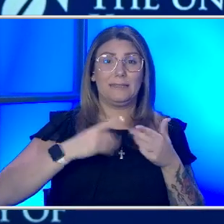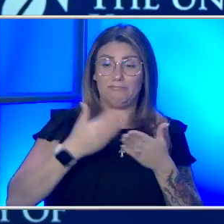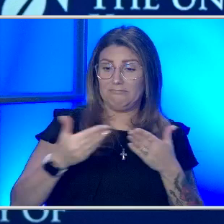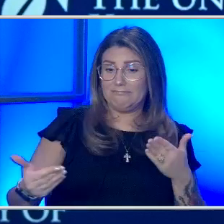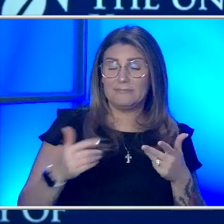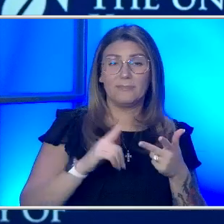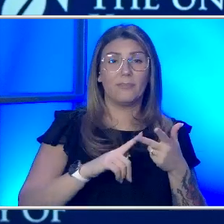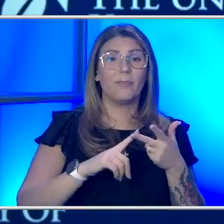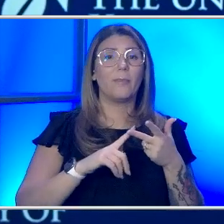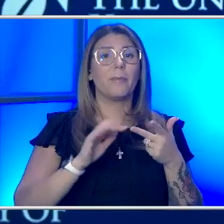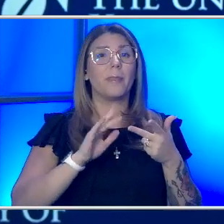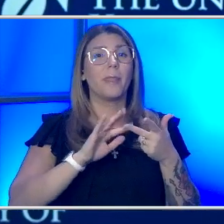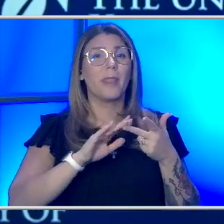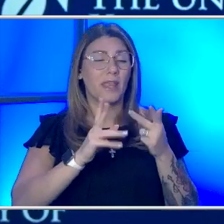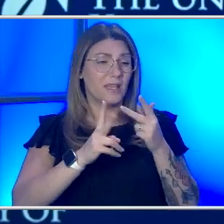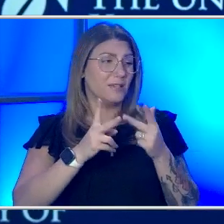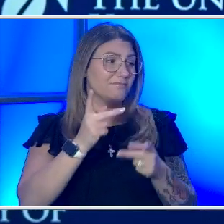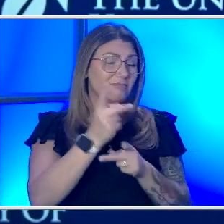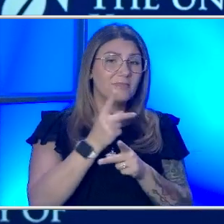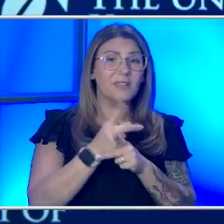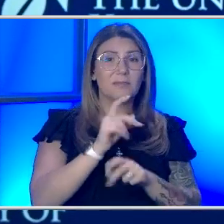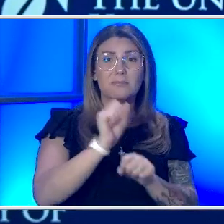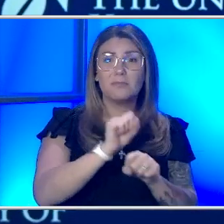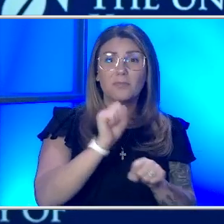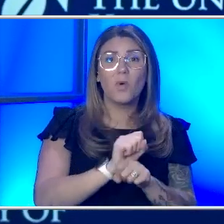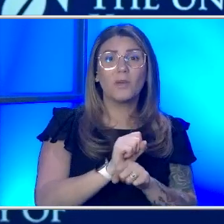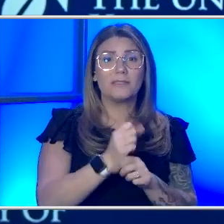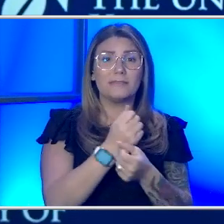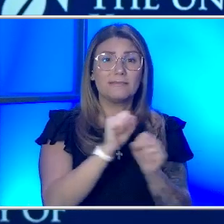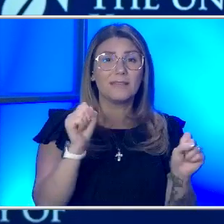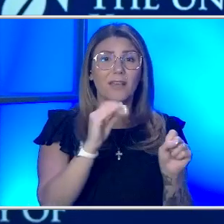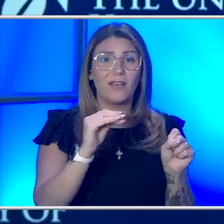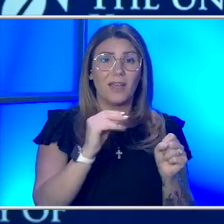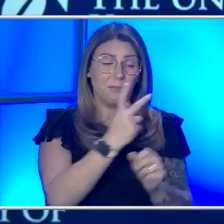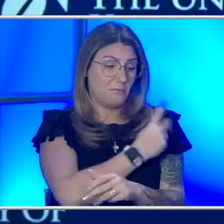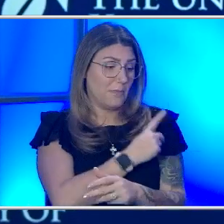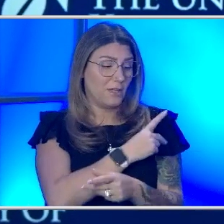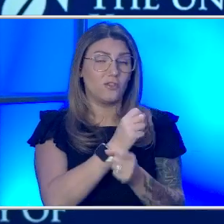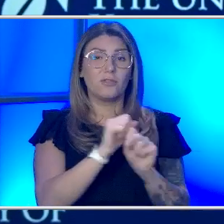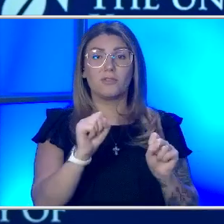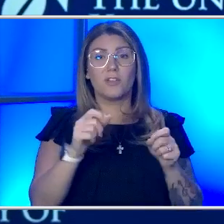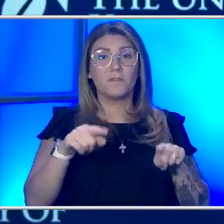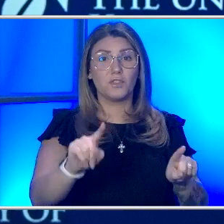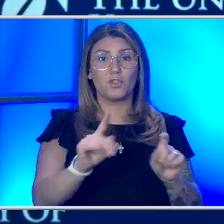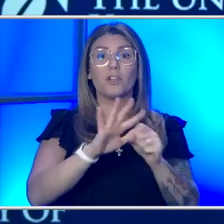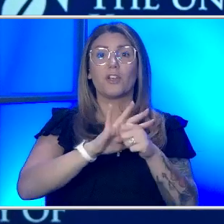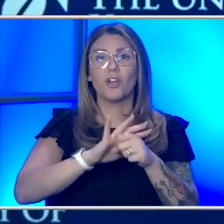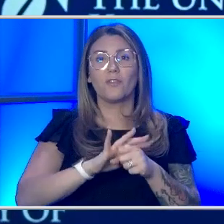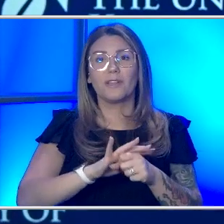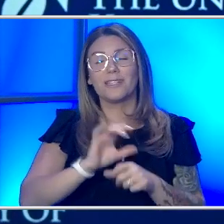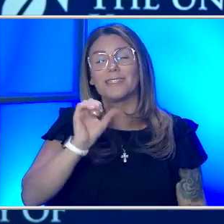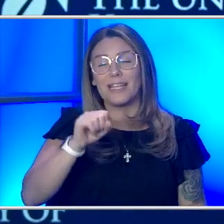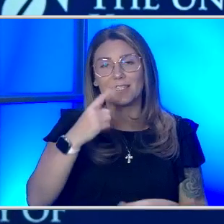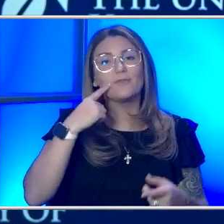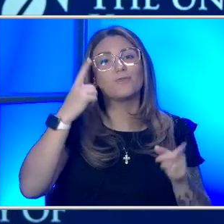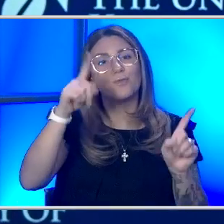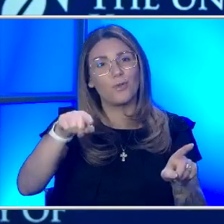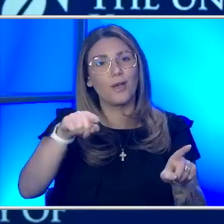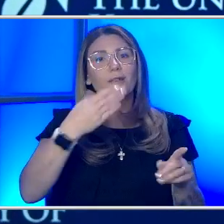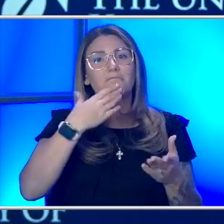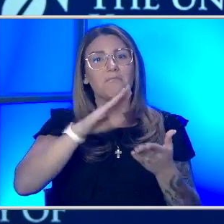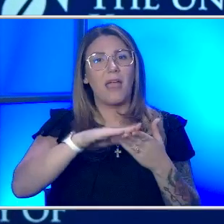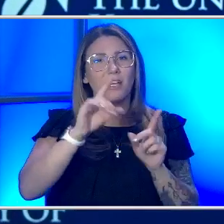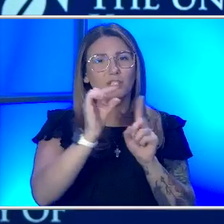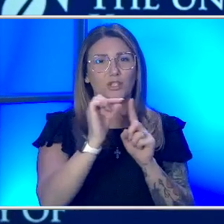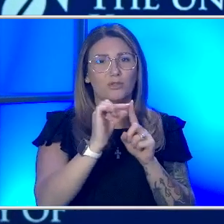keeping our employees safe and our patients safe. So when I think about during COVID, I agree it's a bad term because it is still going on. I think